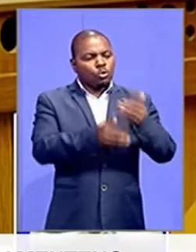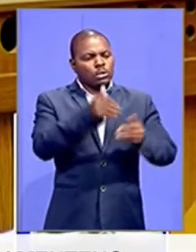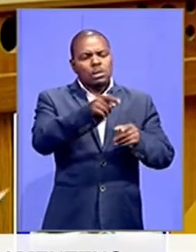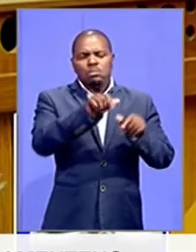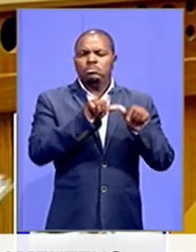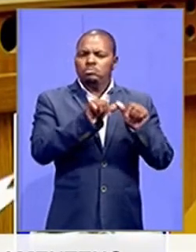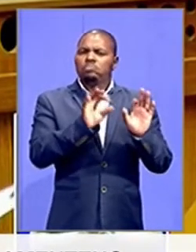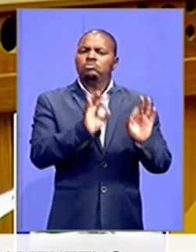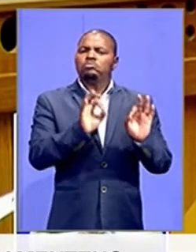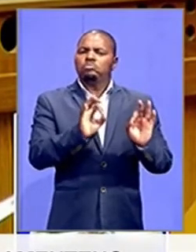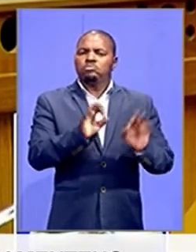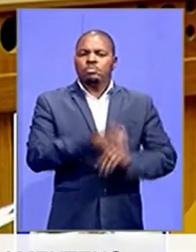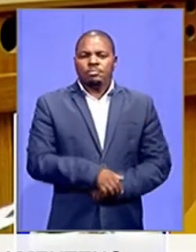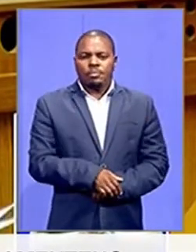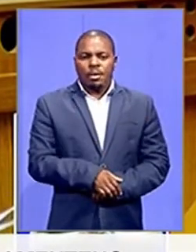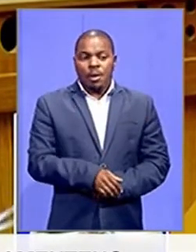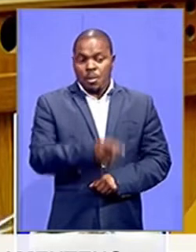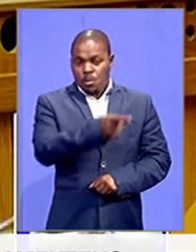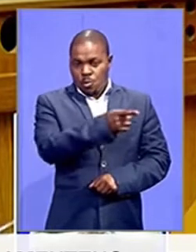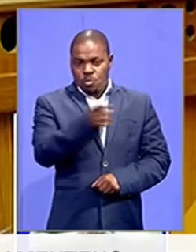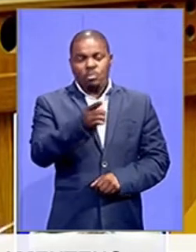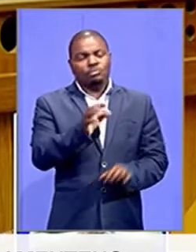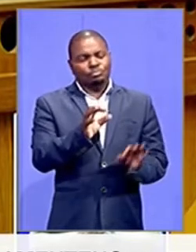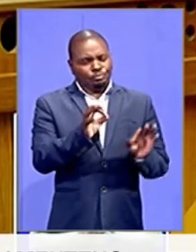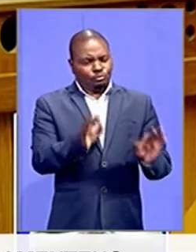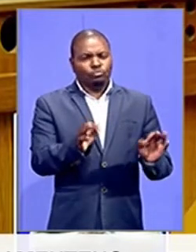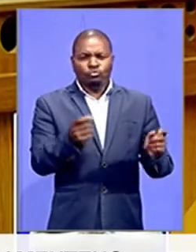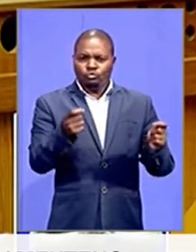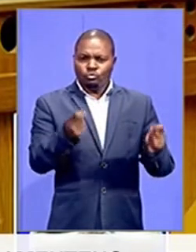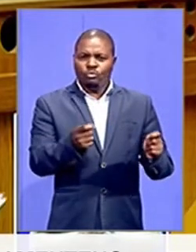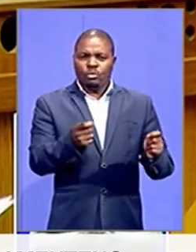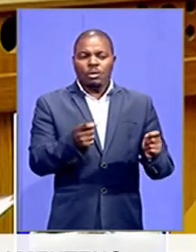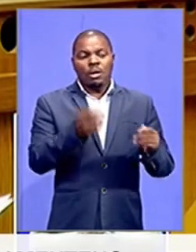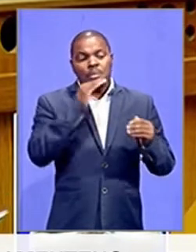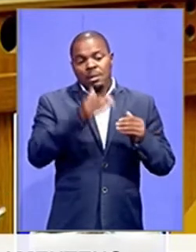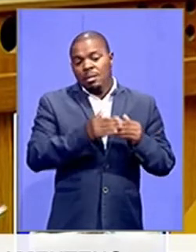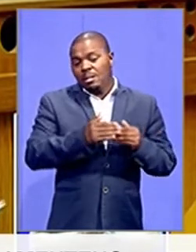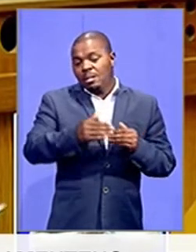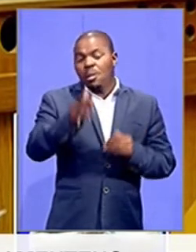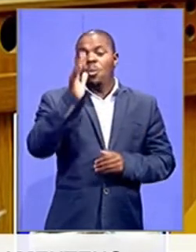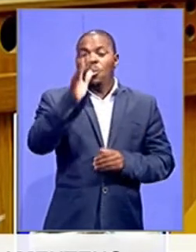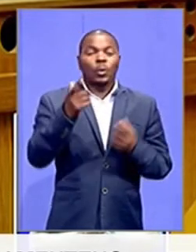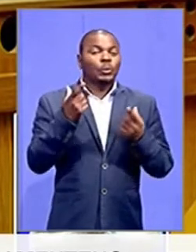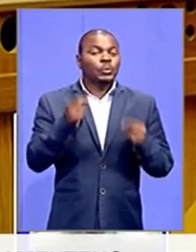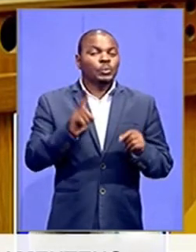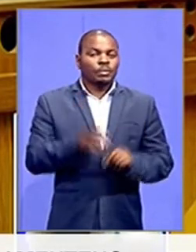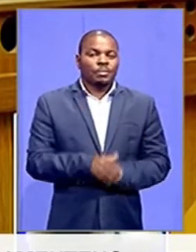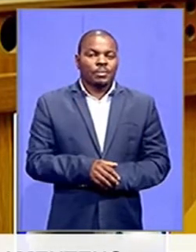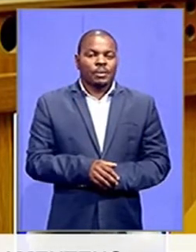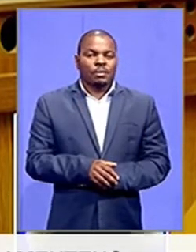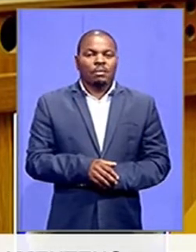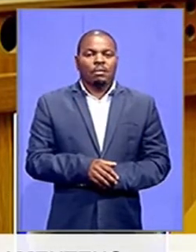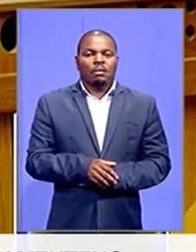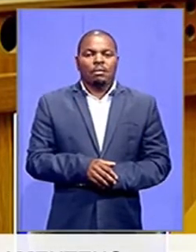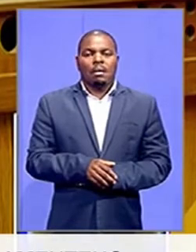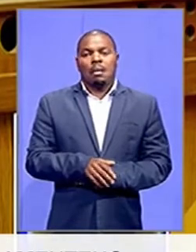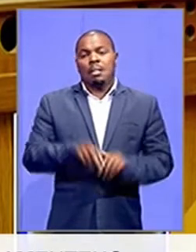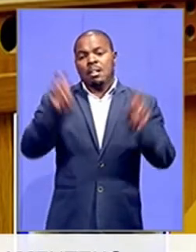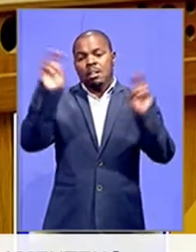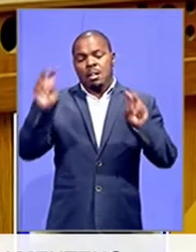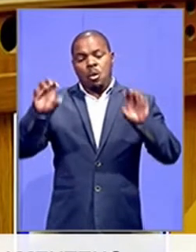and they are bold to announce when there are